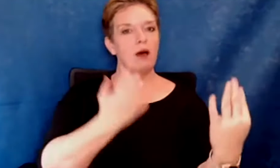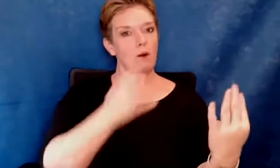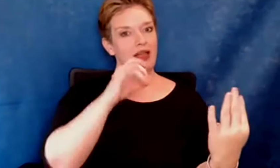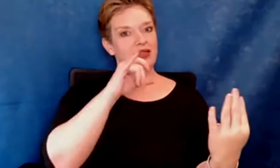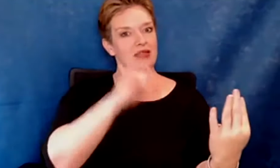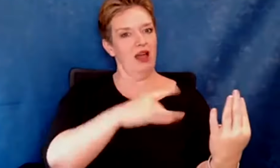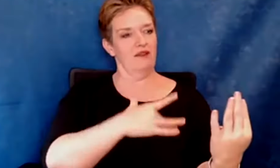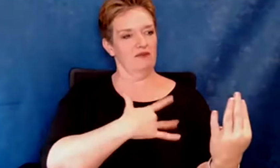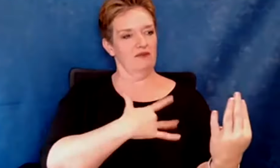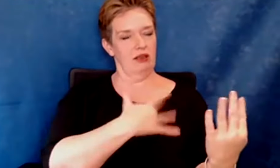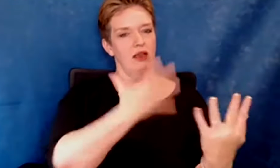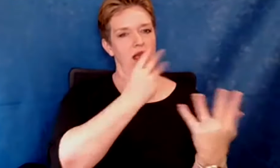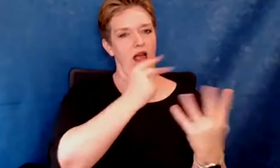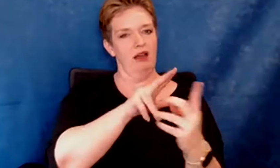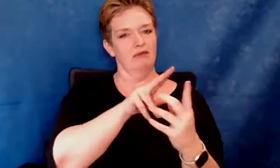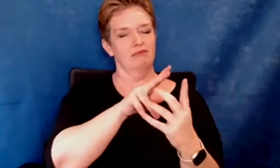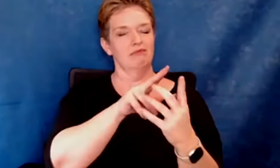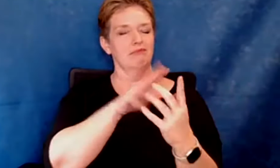So,